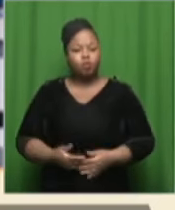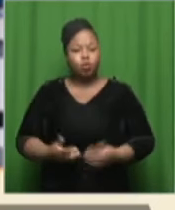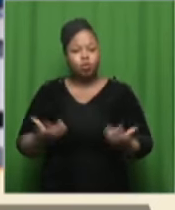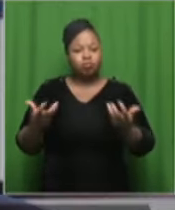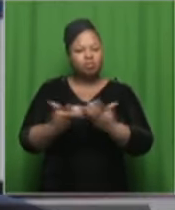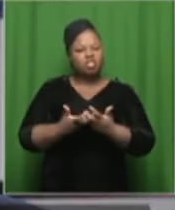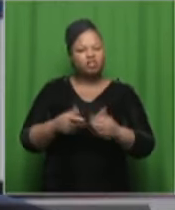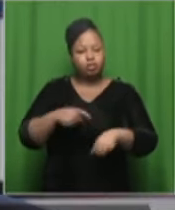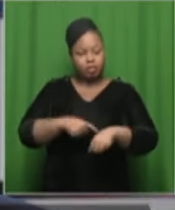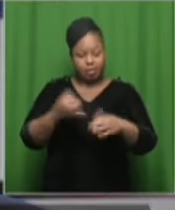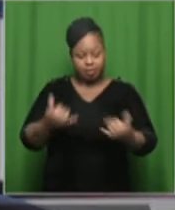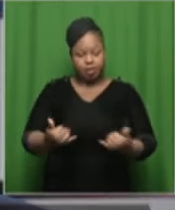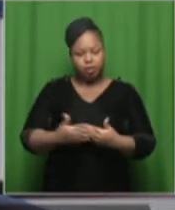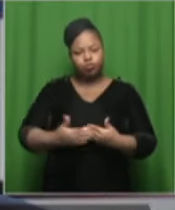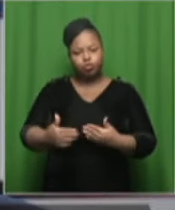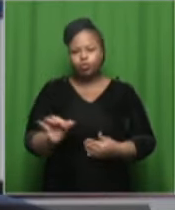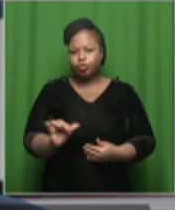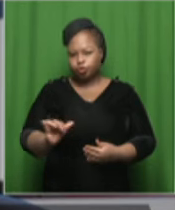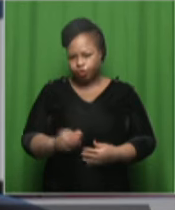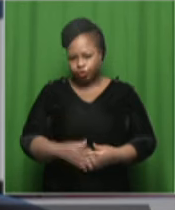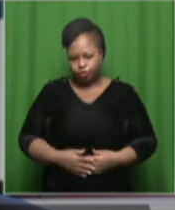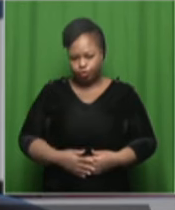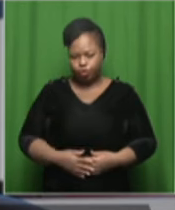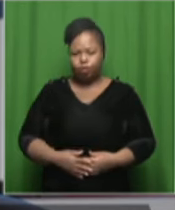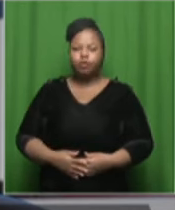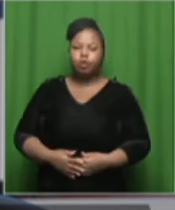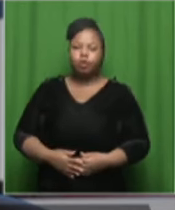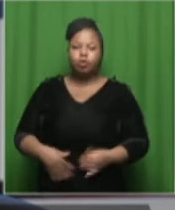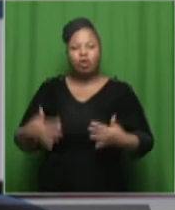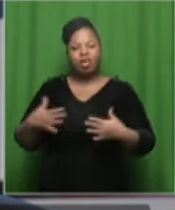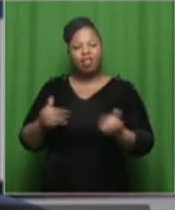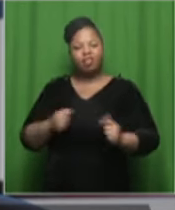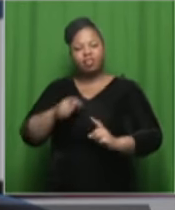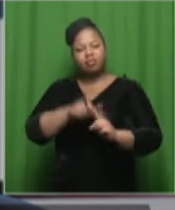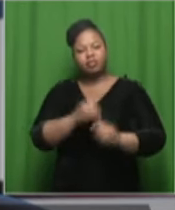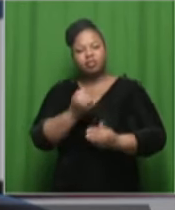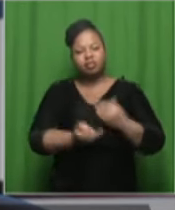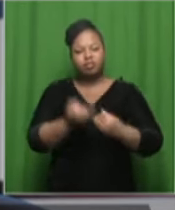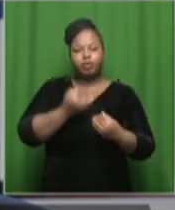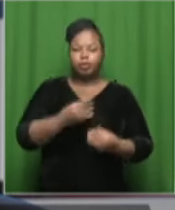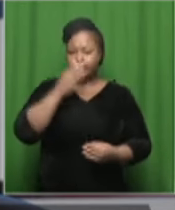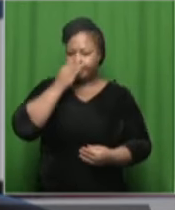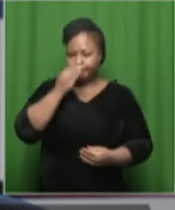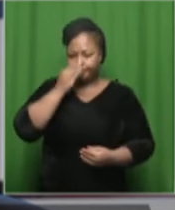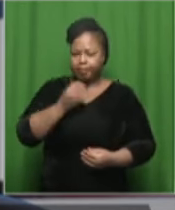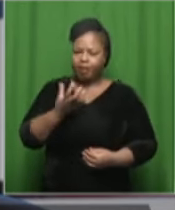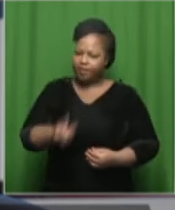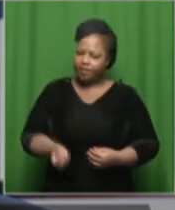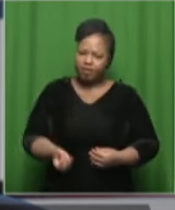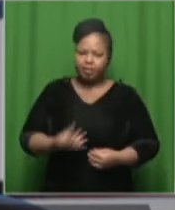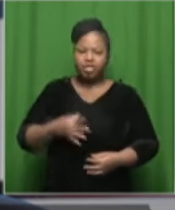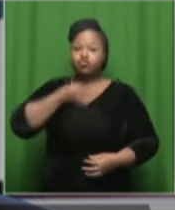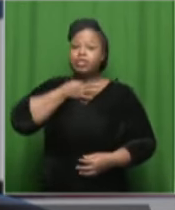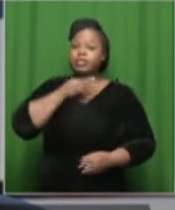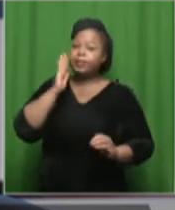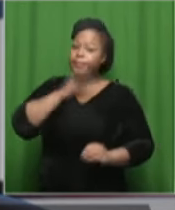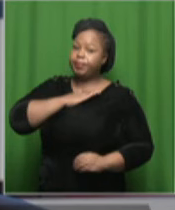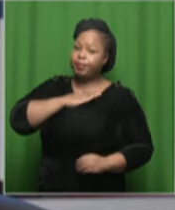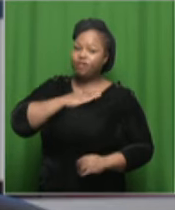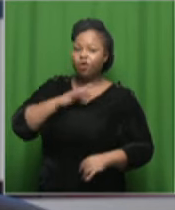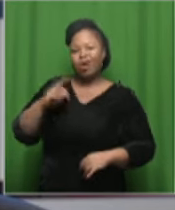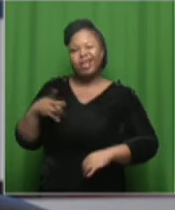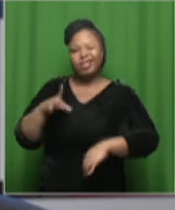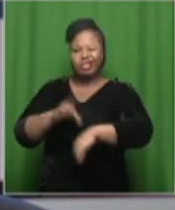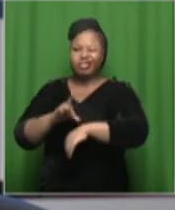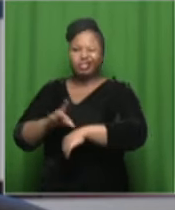season? So for once again, for the average healthy individual who gets influenza and is not at risk for severe disease, there